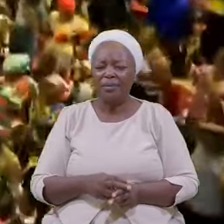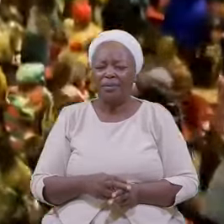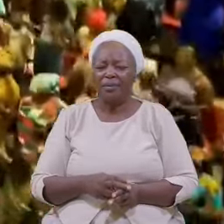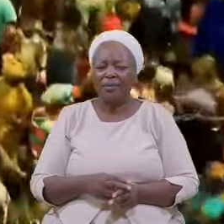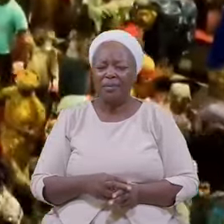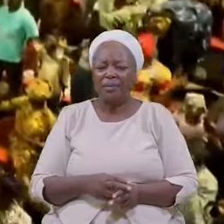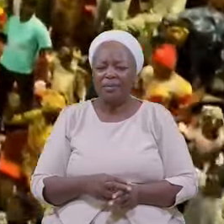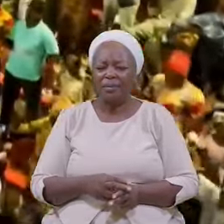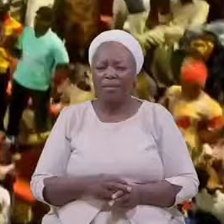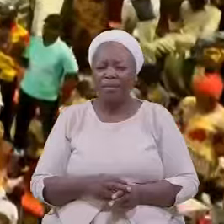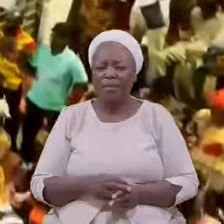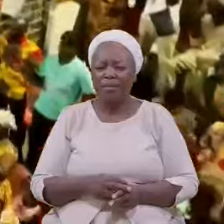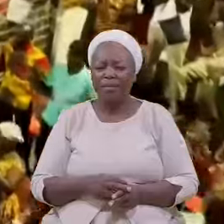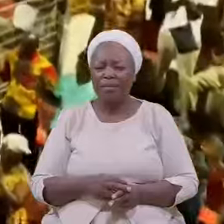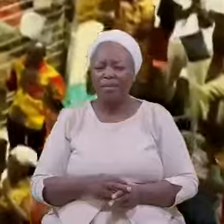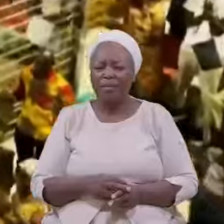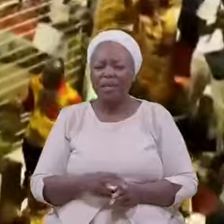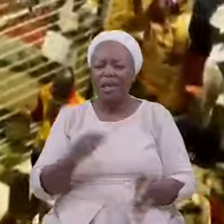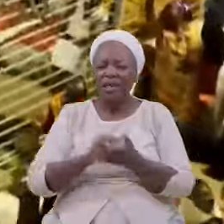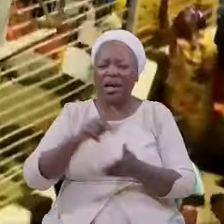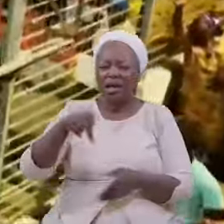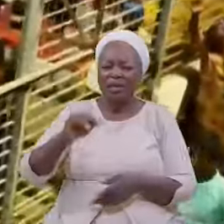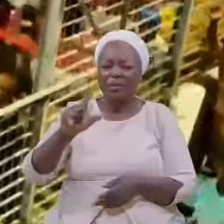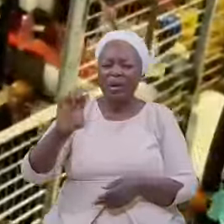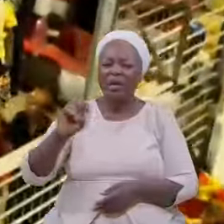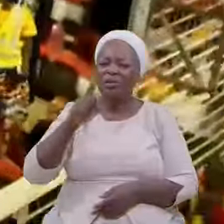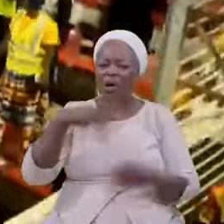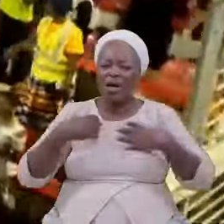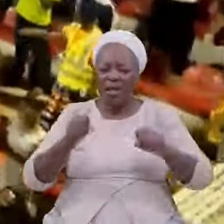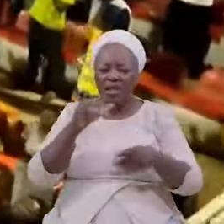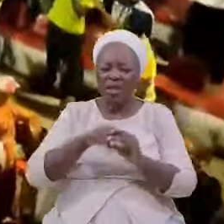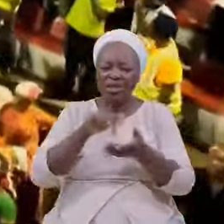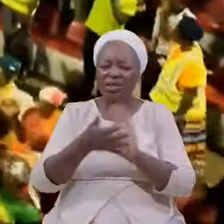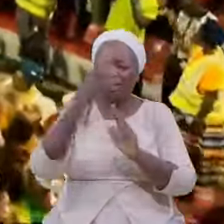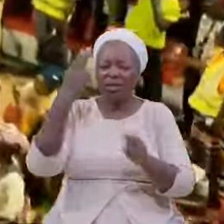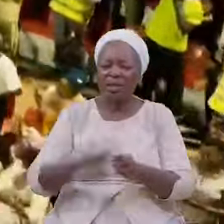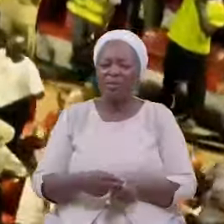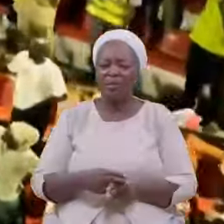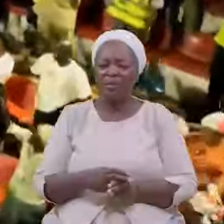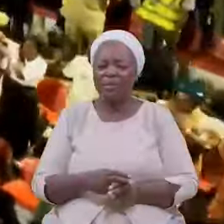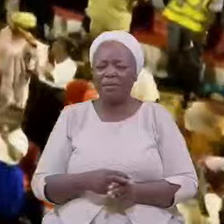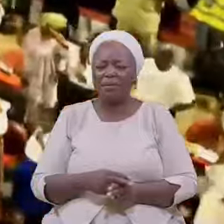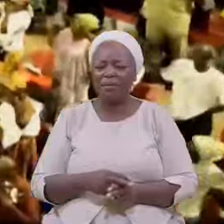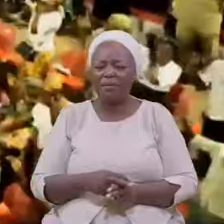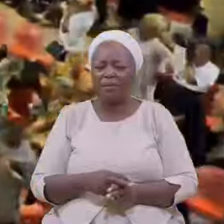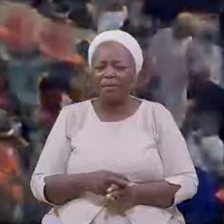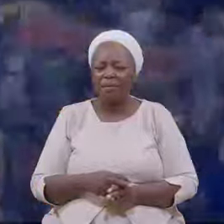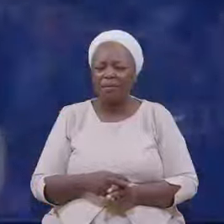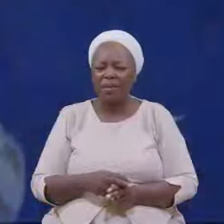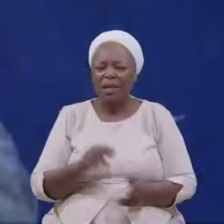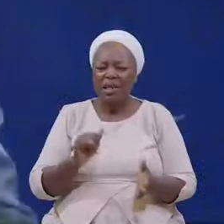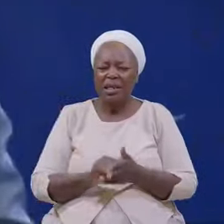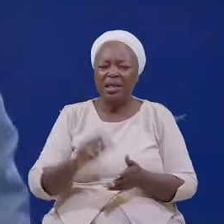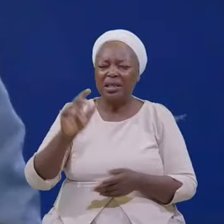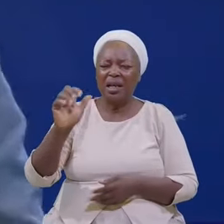Jésus-Christ. That pile, you are healed in Jesus' name. That arthritis, you